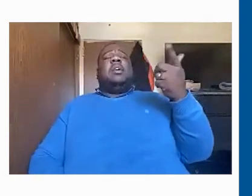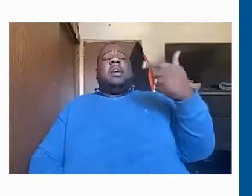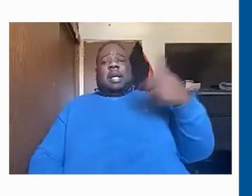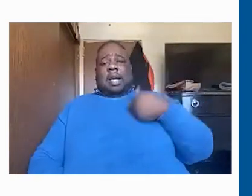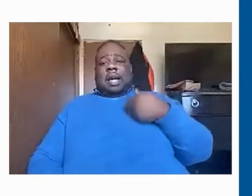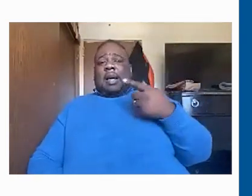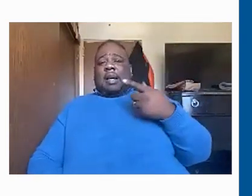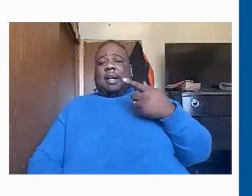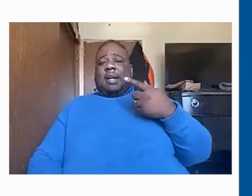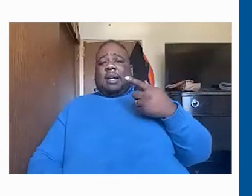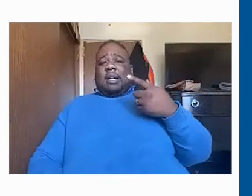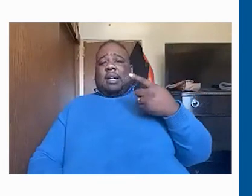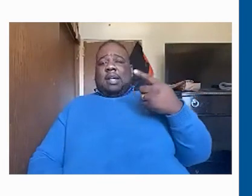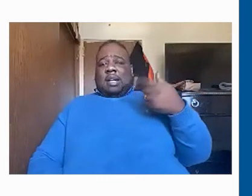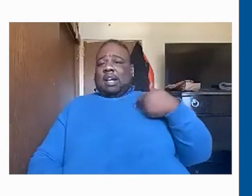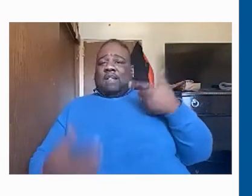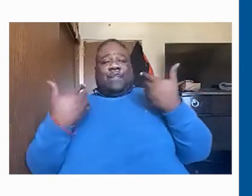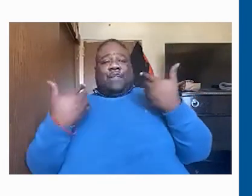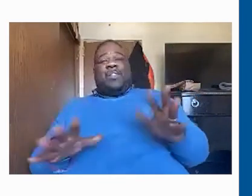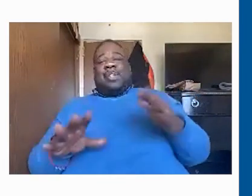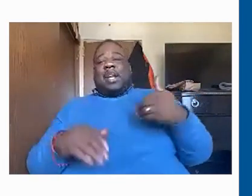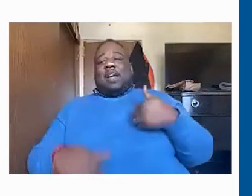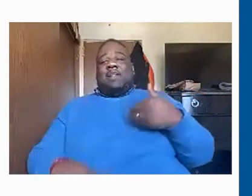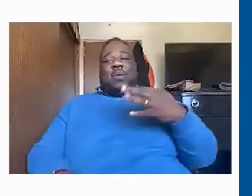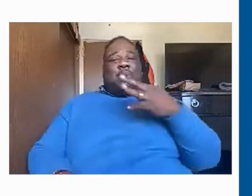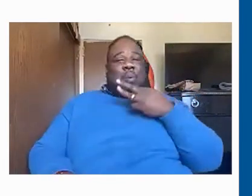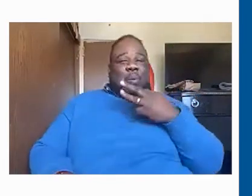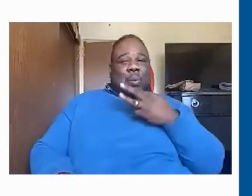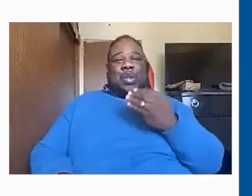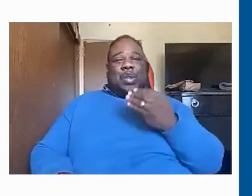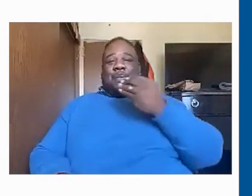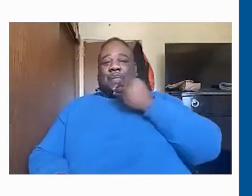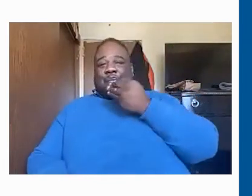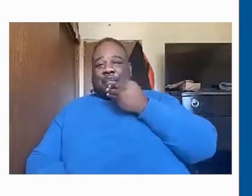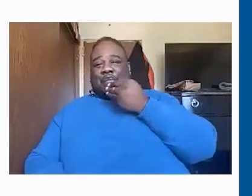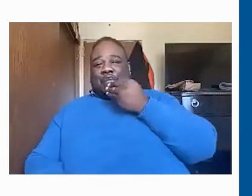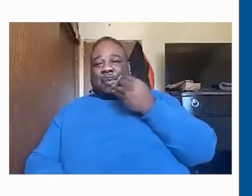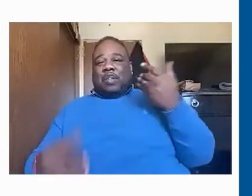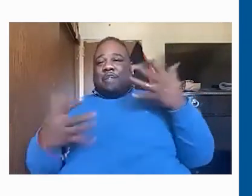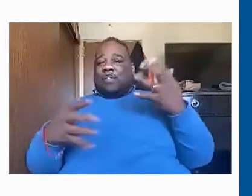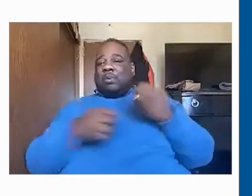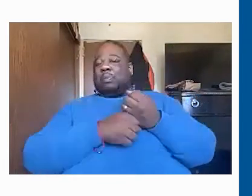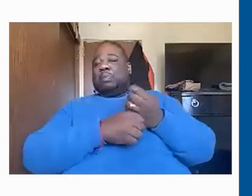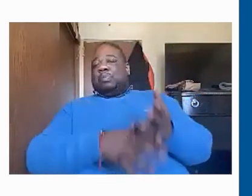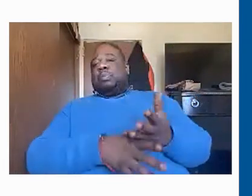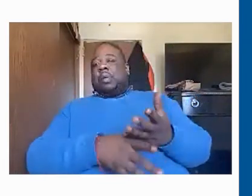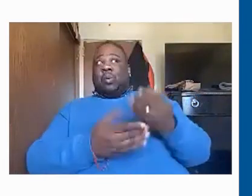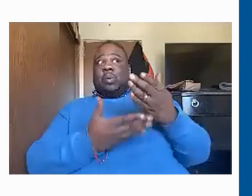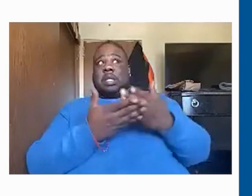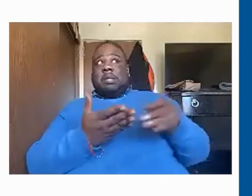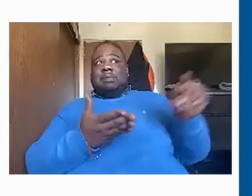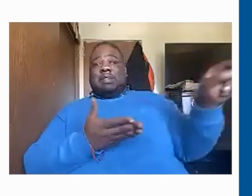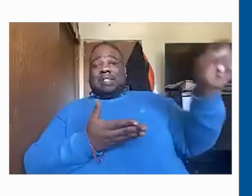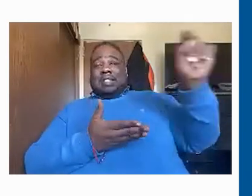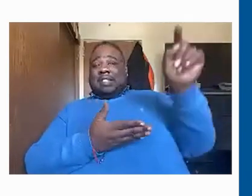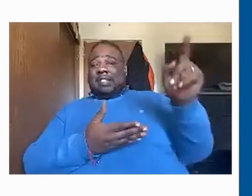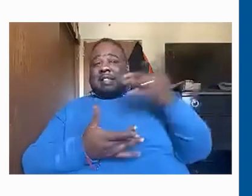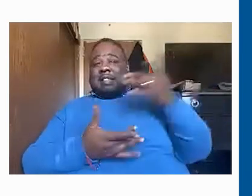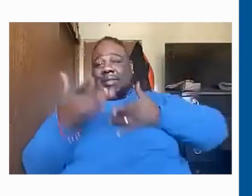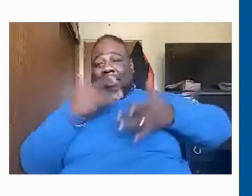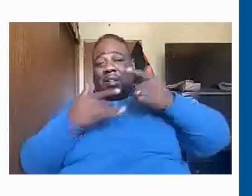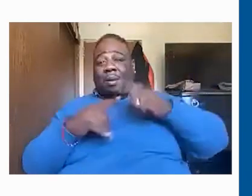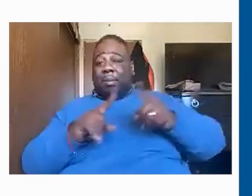and I was also affected by one of the big blackouts. And so those two kind of really helped me